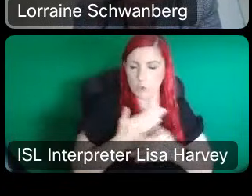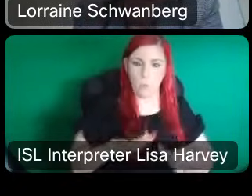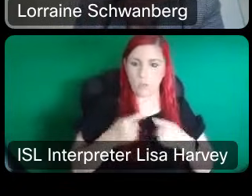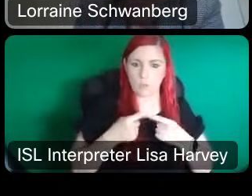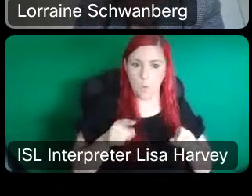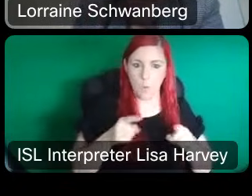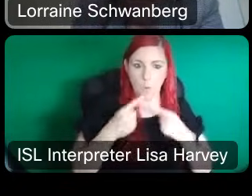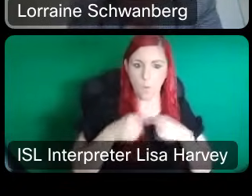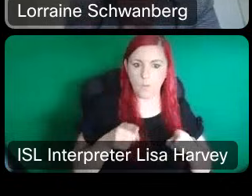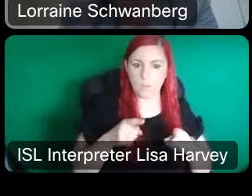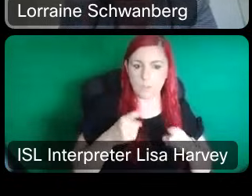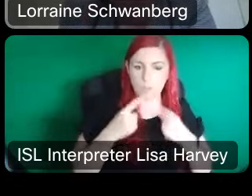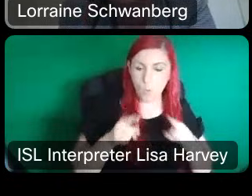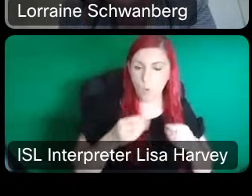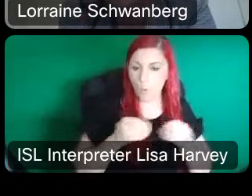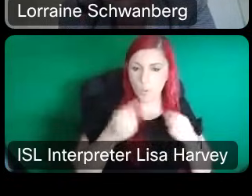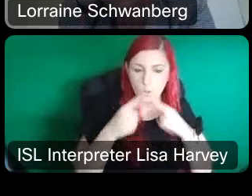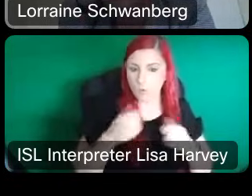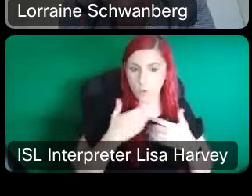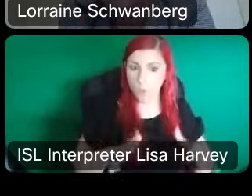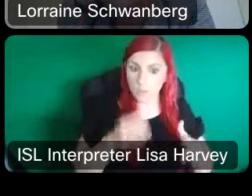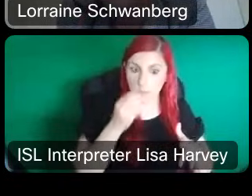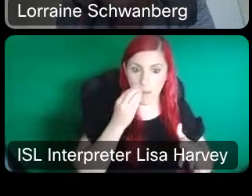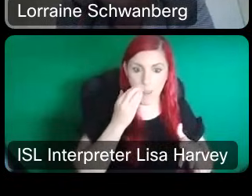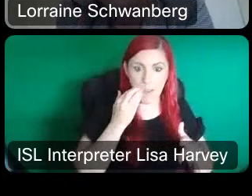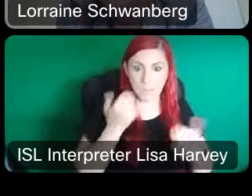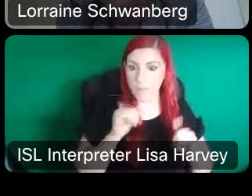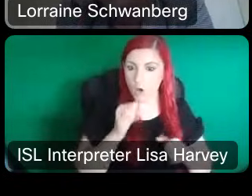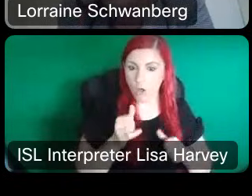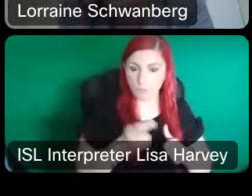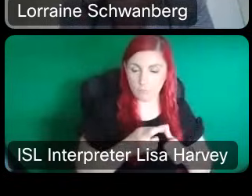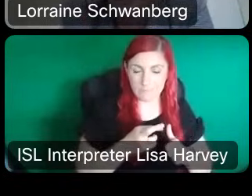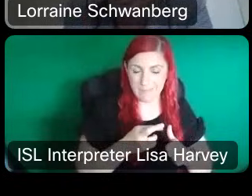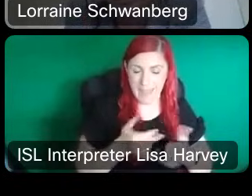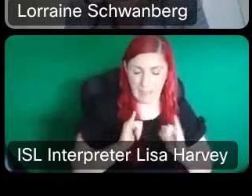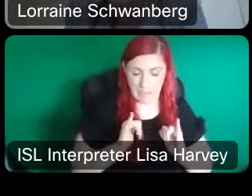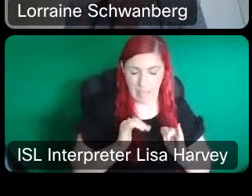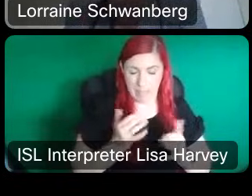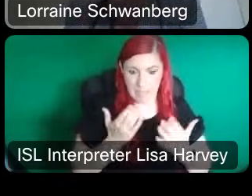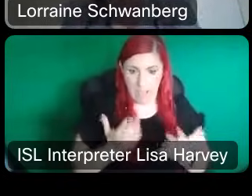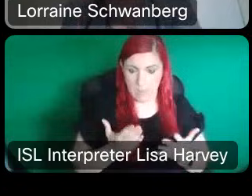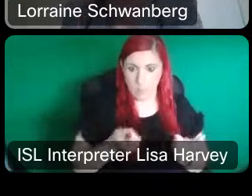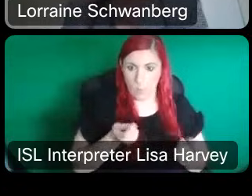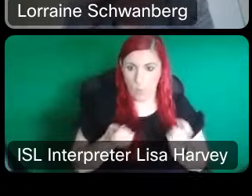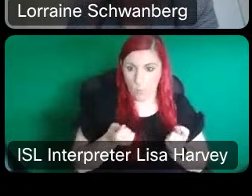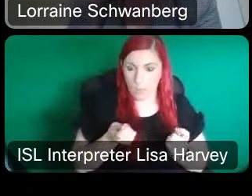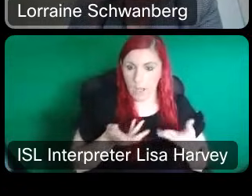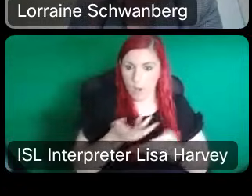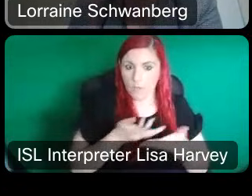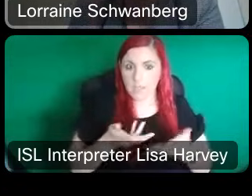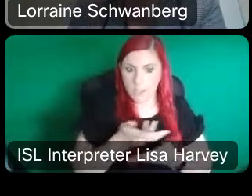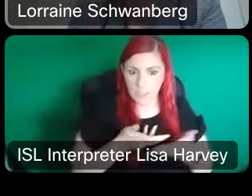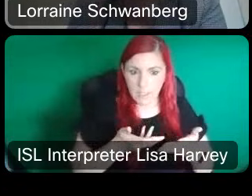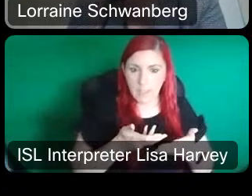just not be in that headspace at that time, and we need to support them and their wishes, and need